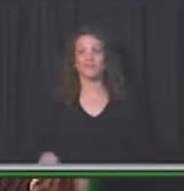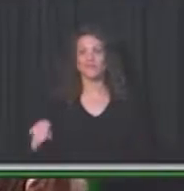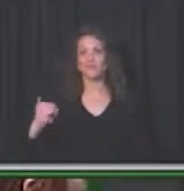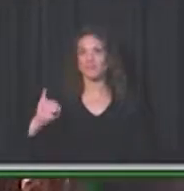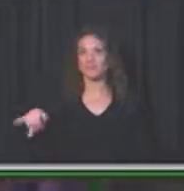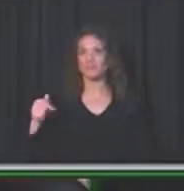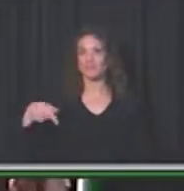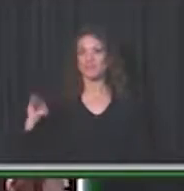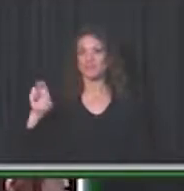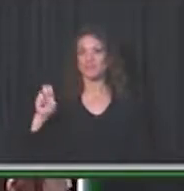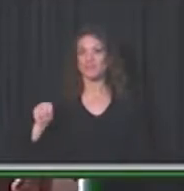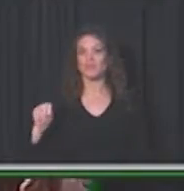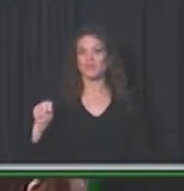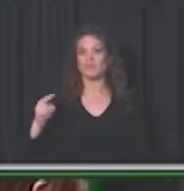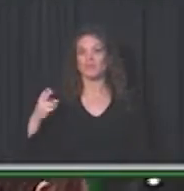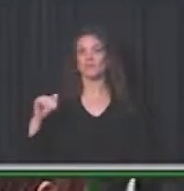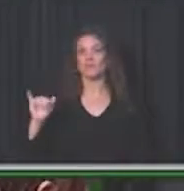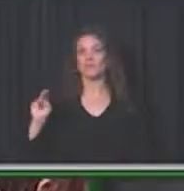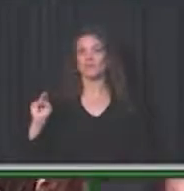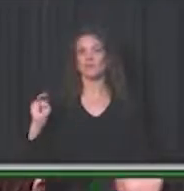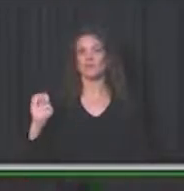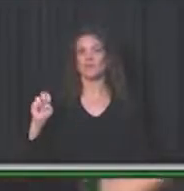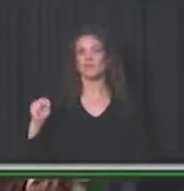Jacqueline Jimenez.